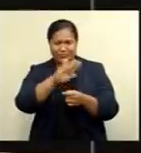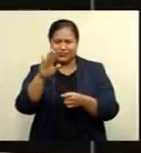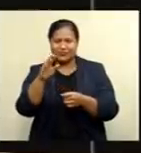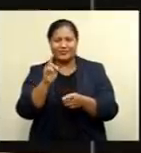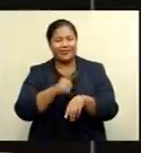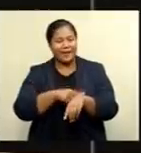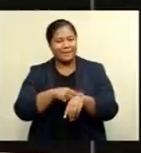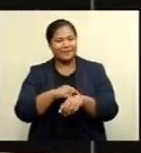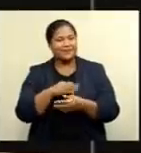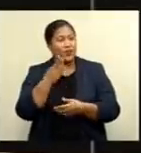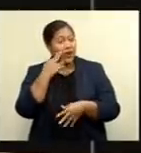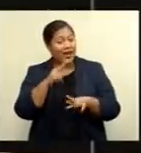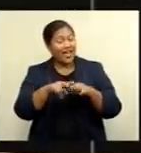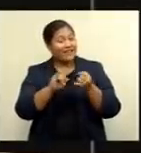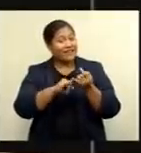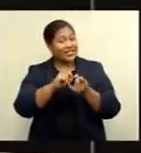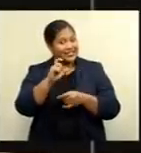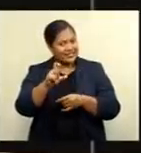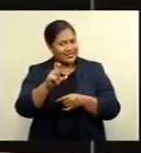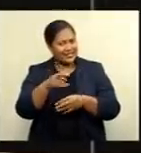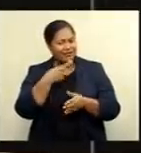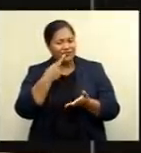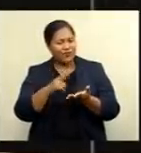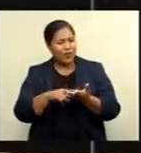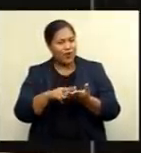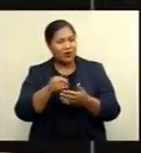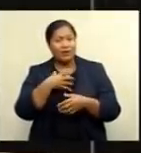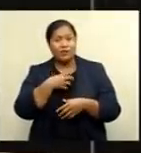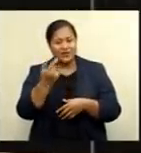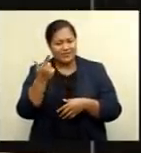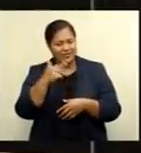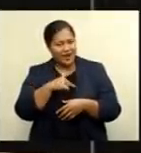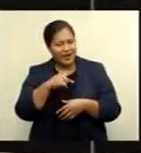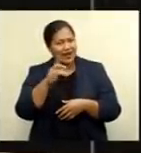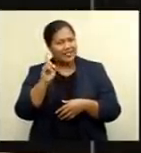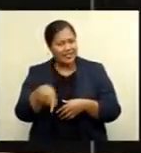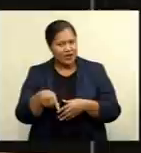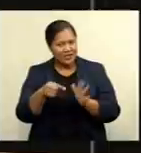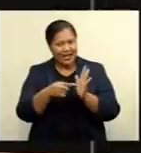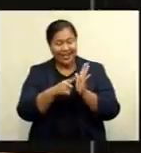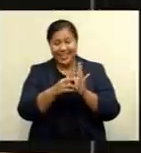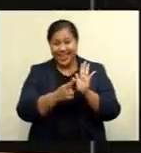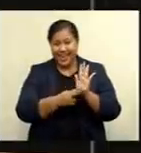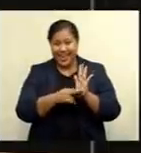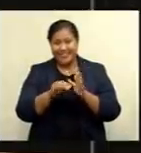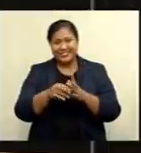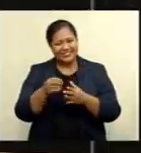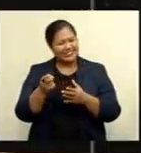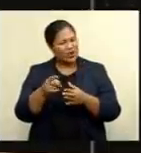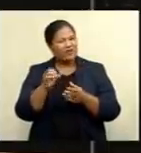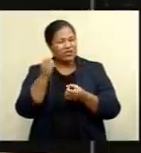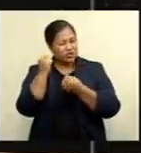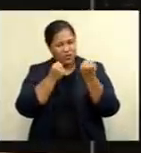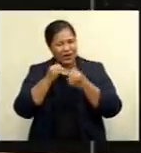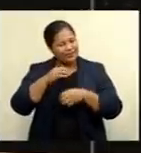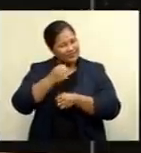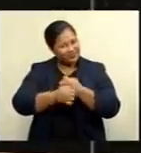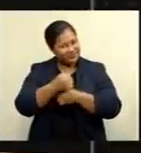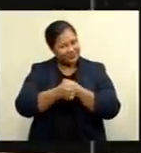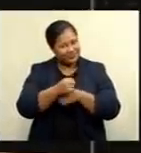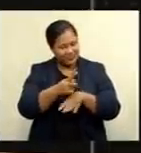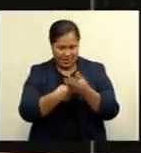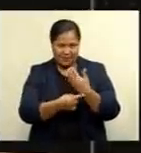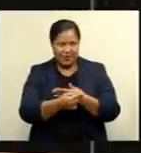According to the FSC Mill Performance Report, more than 700,000 tons of cane has been crushed so far, and more is